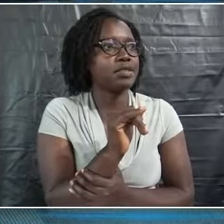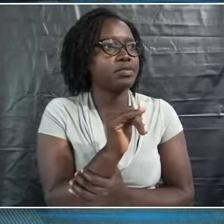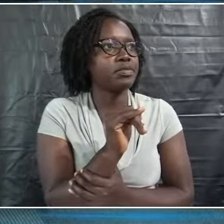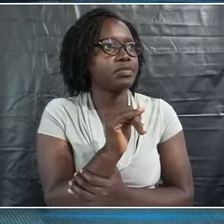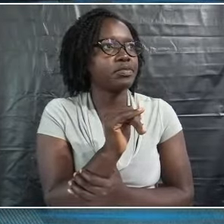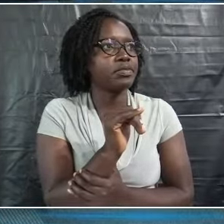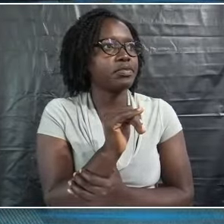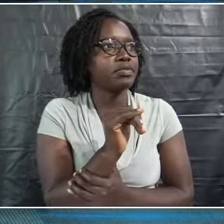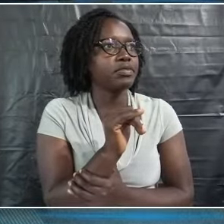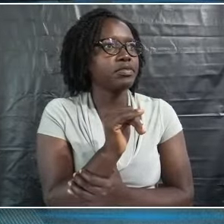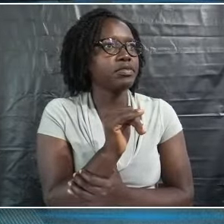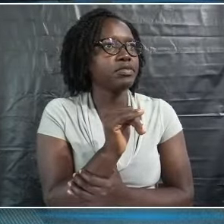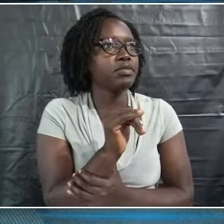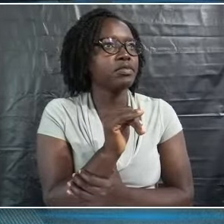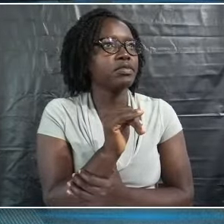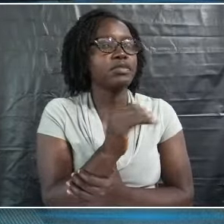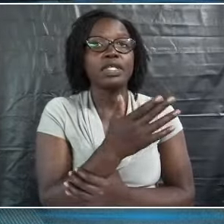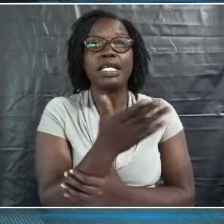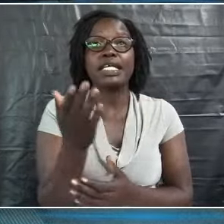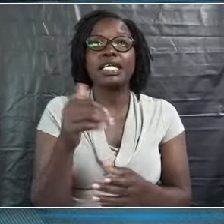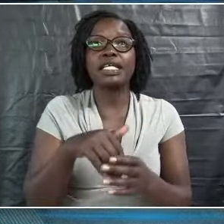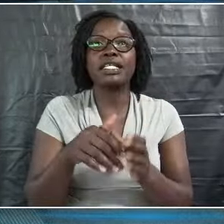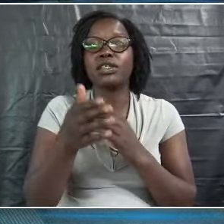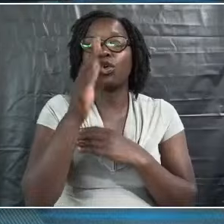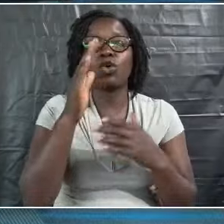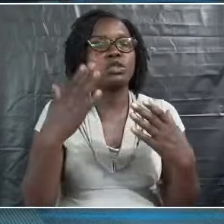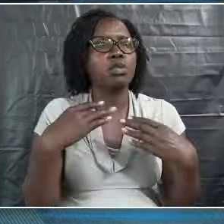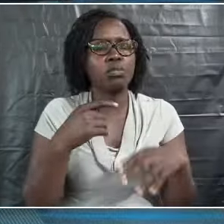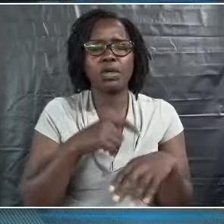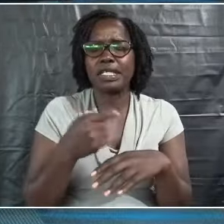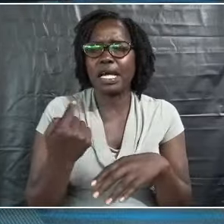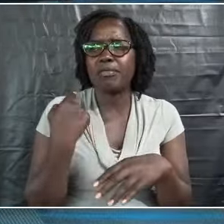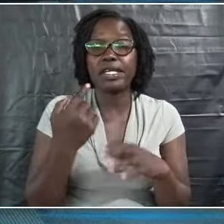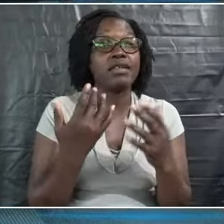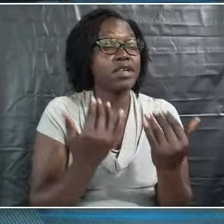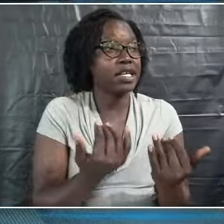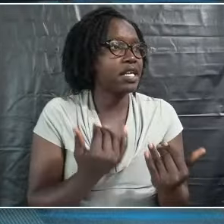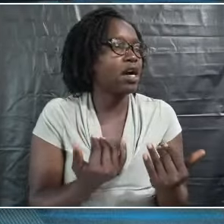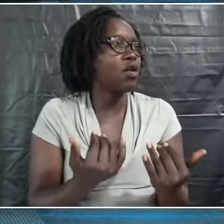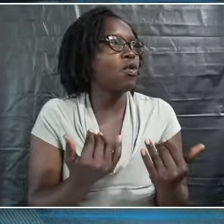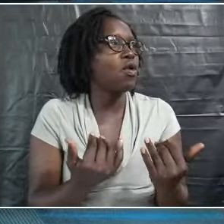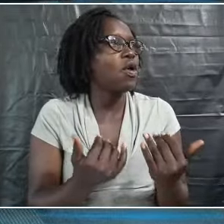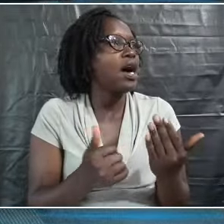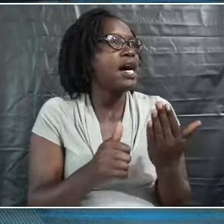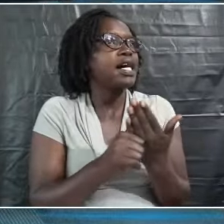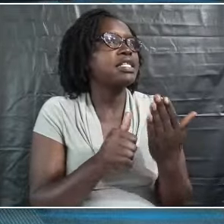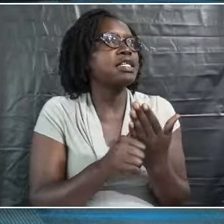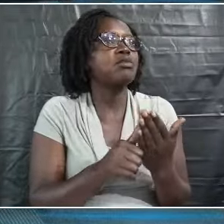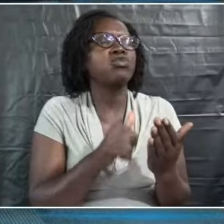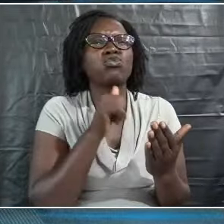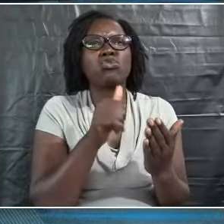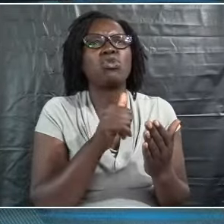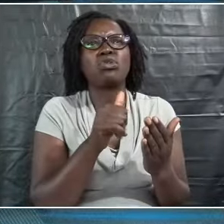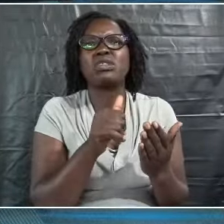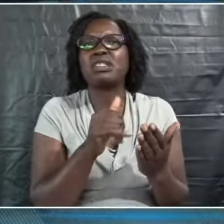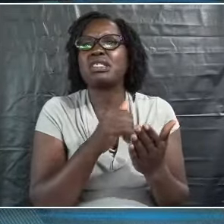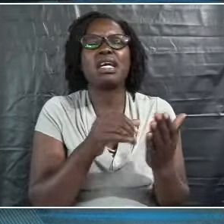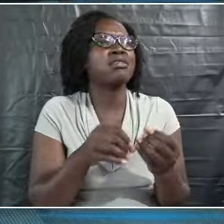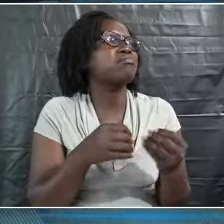You see, among God's people at that time and even now, names were not just